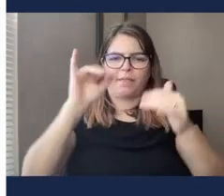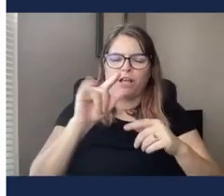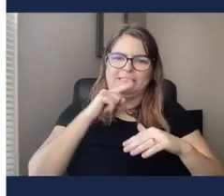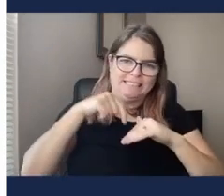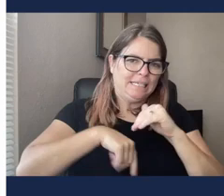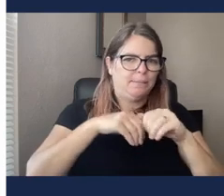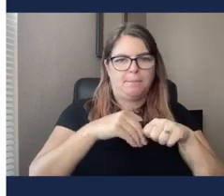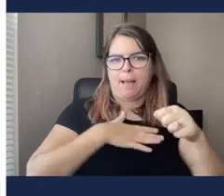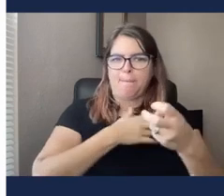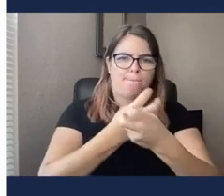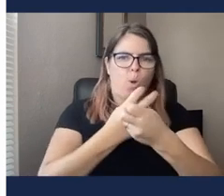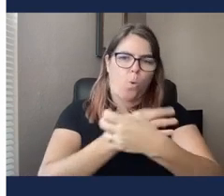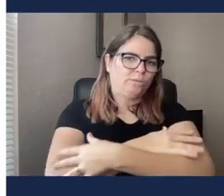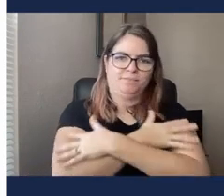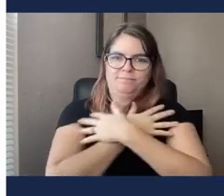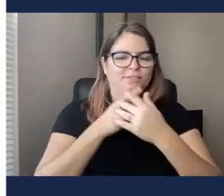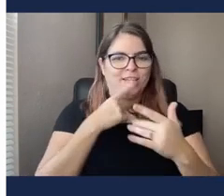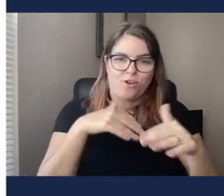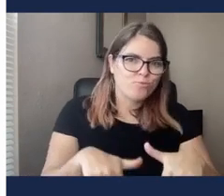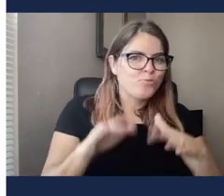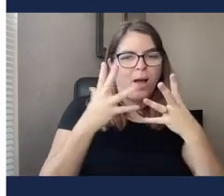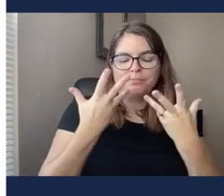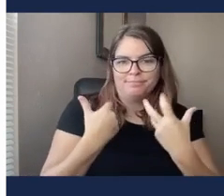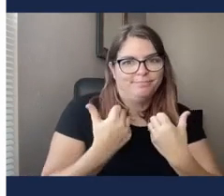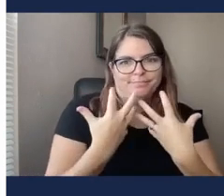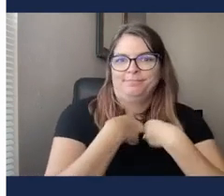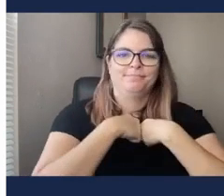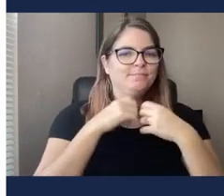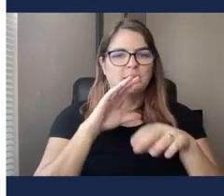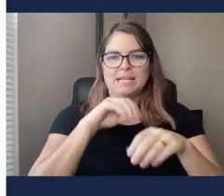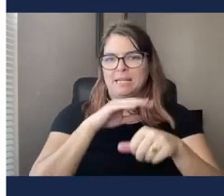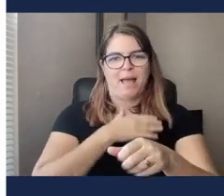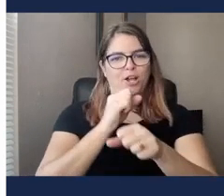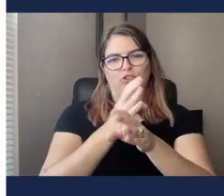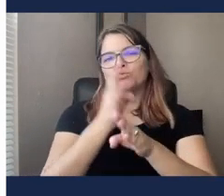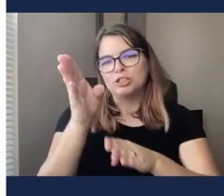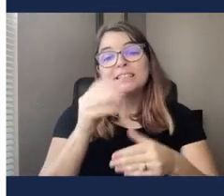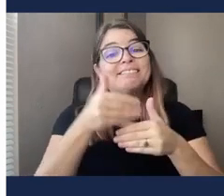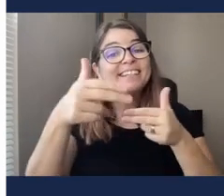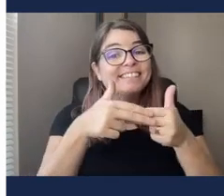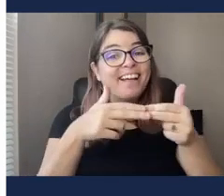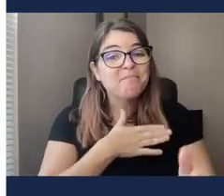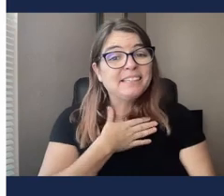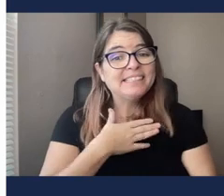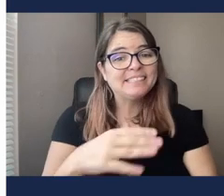something that I grew up with and something that I've continued to work on throughout my career. Next slide, please.